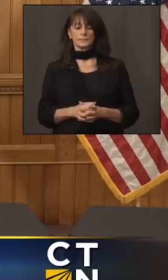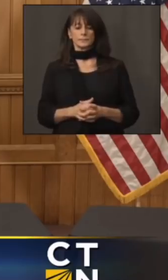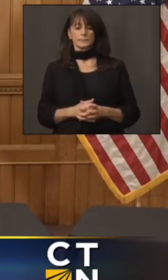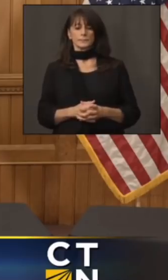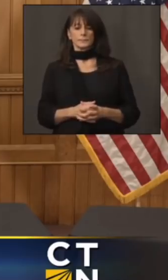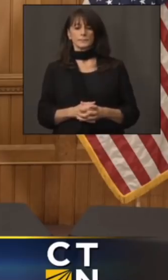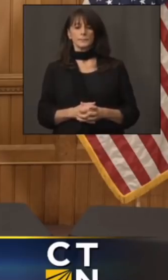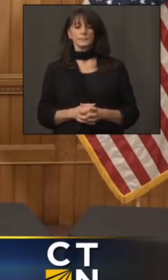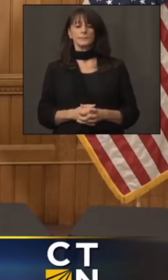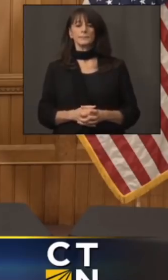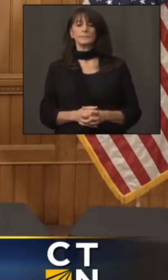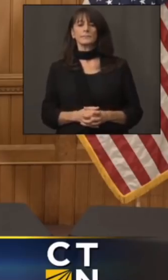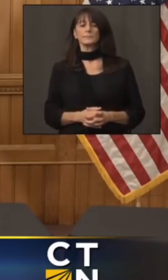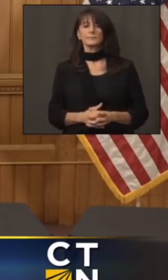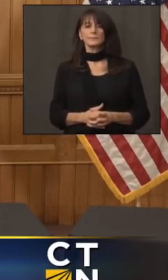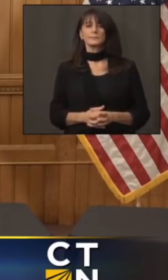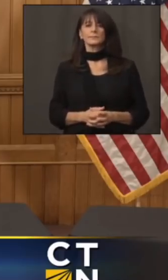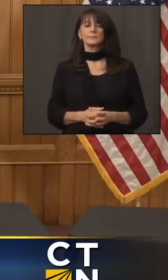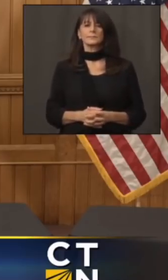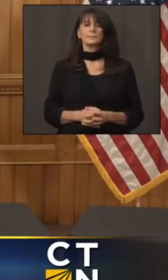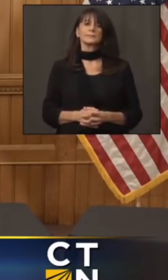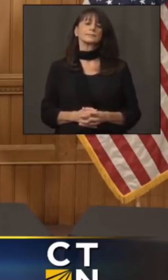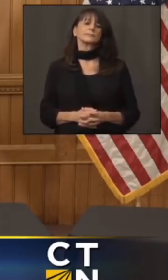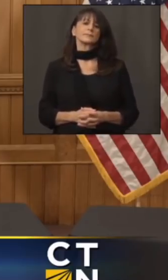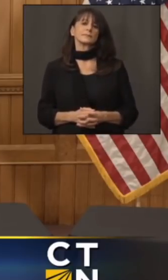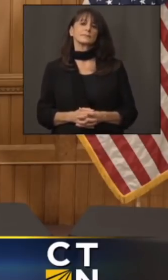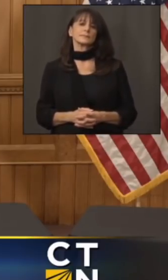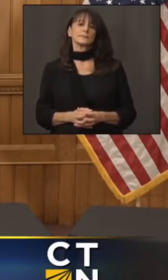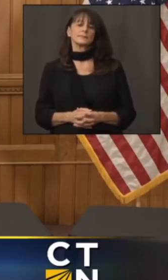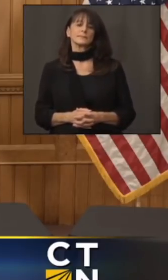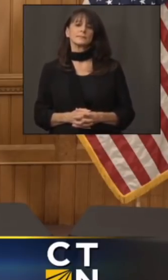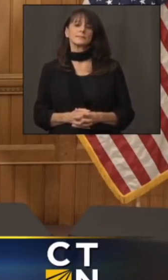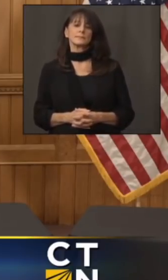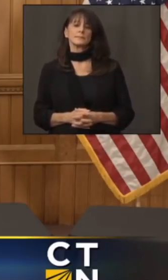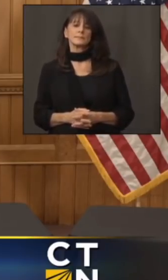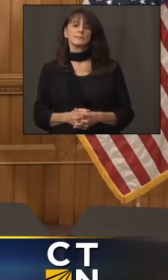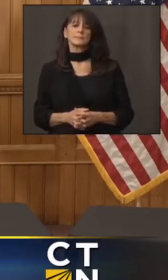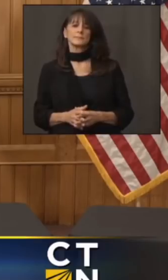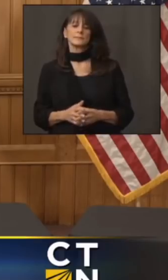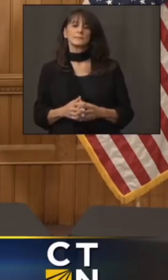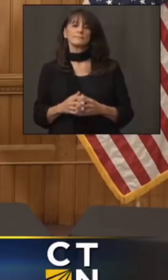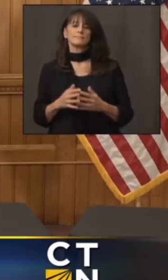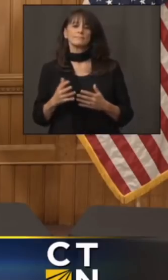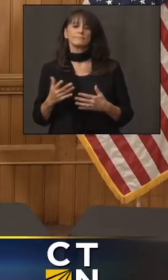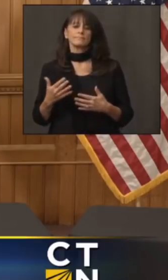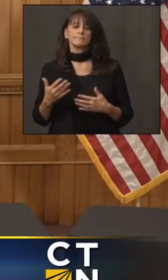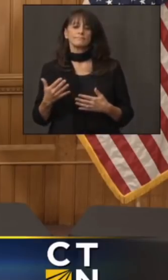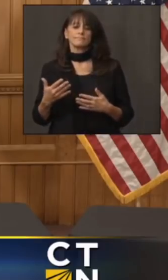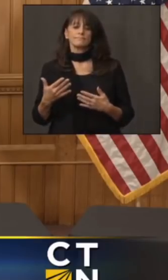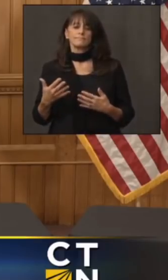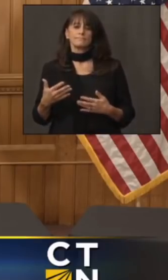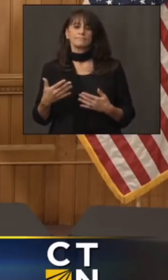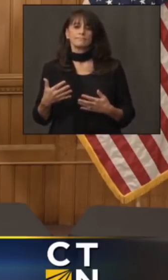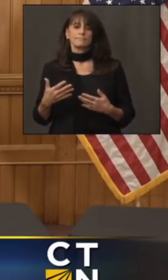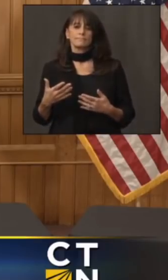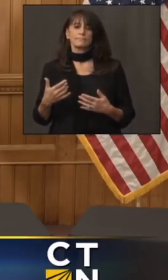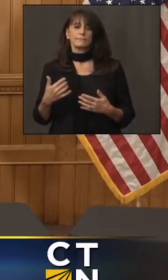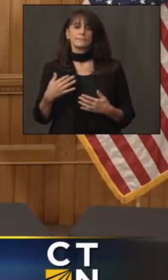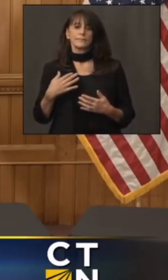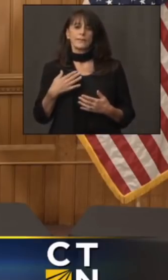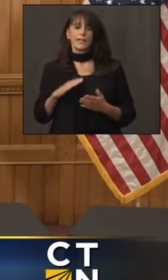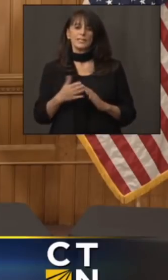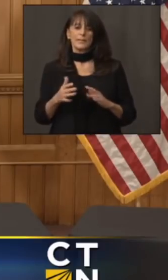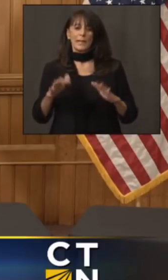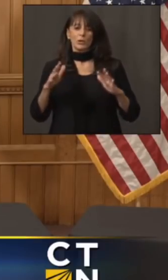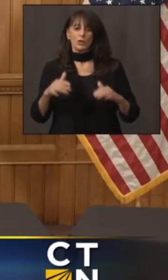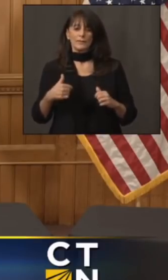Wanted to ask, is there you have, sorry, I just got nervous for some reason because my